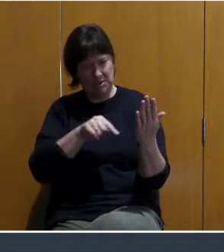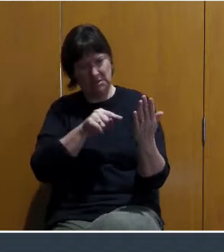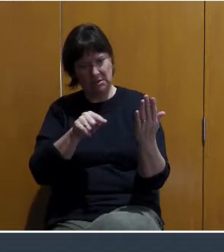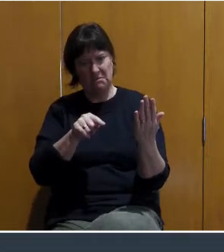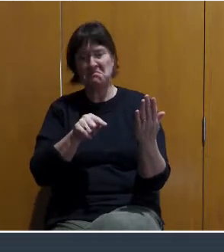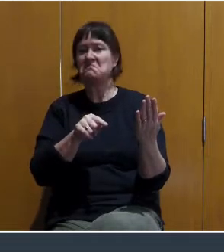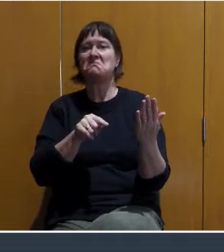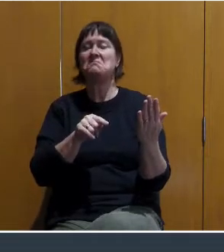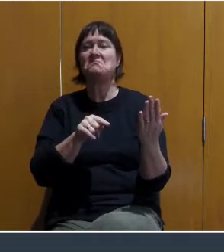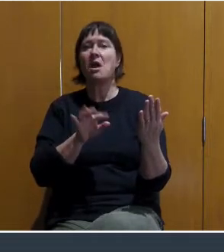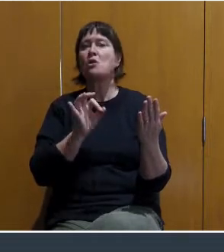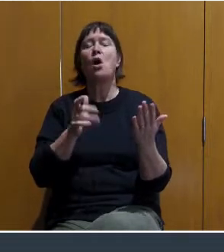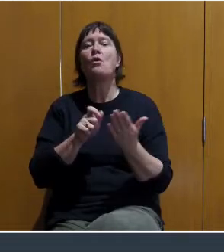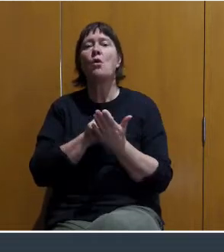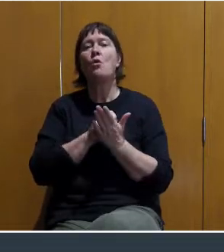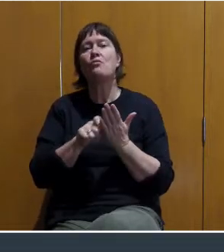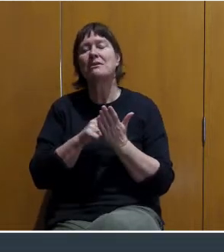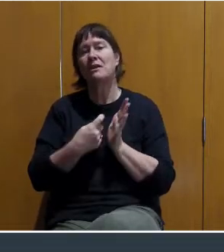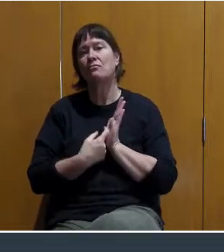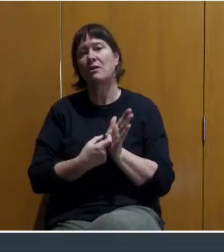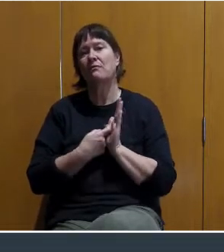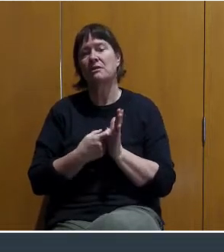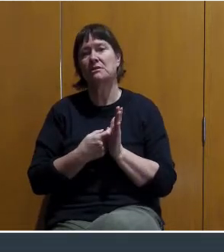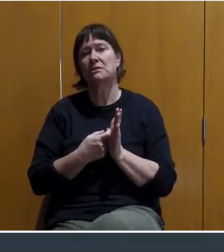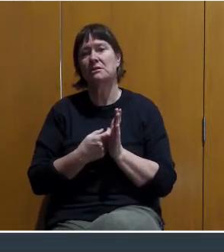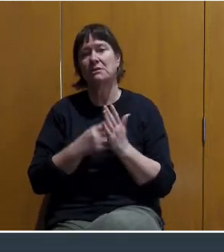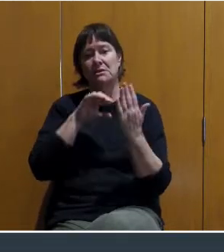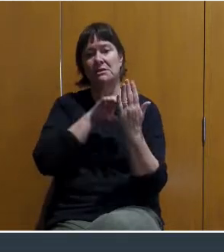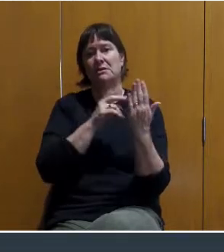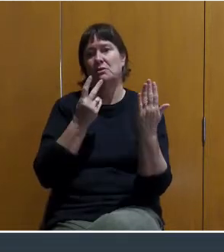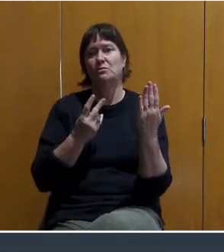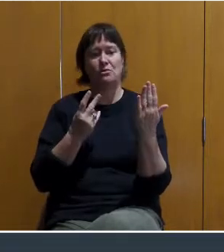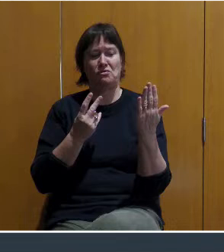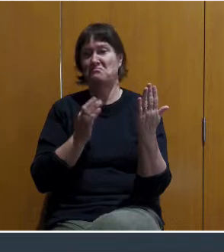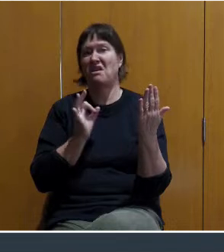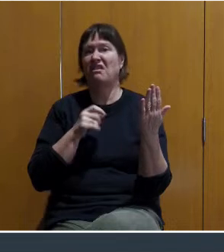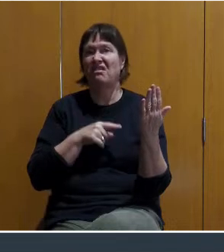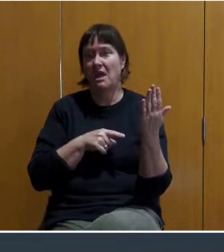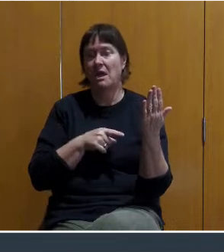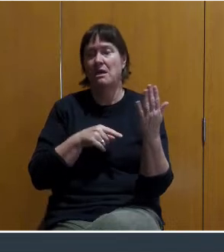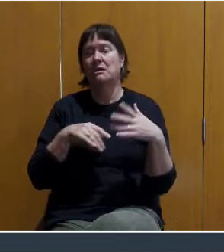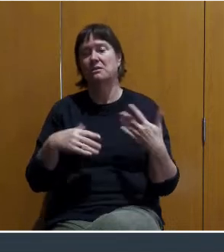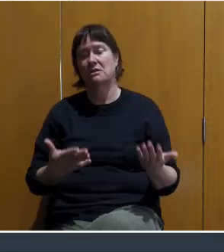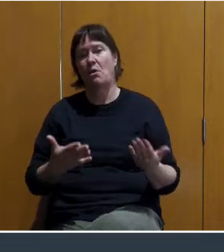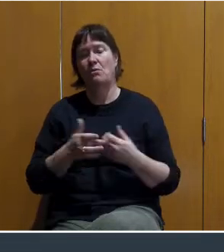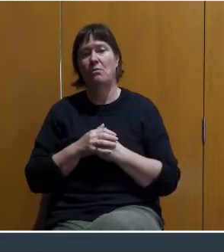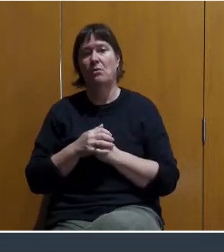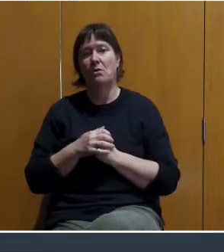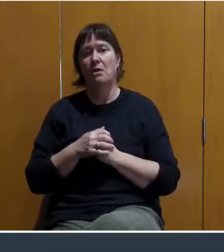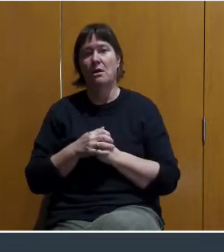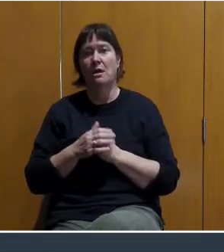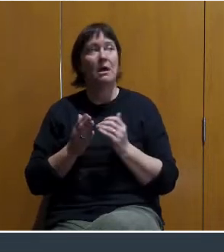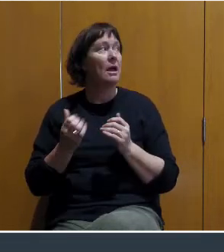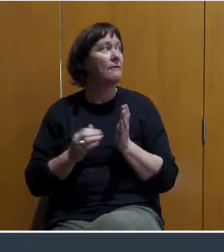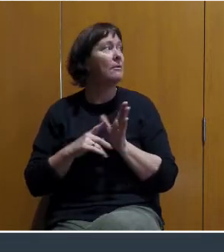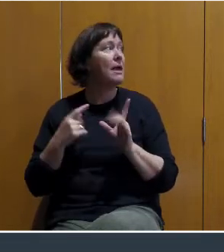could find no written reference either in Schedule 2 to that. So I just have the map